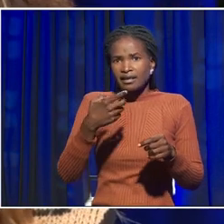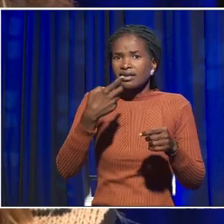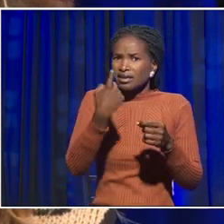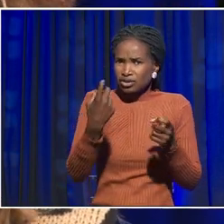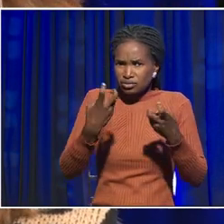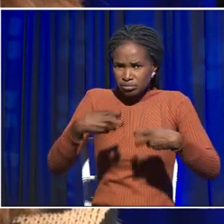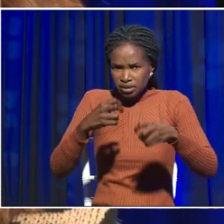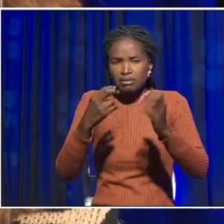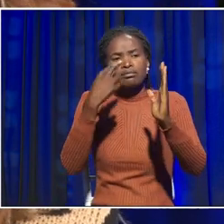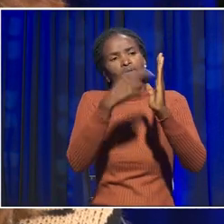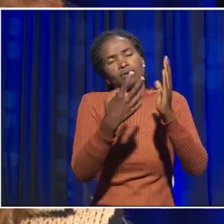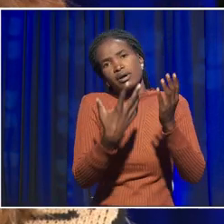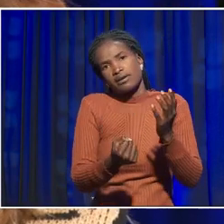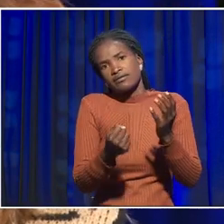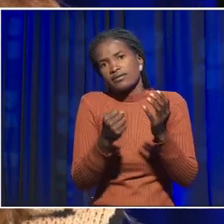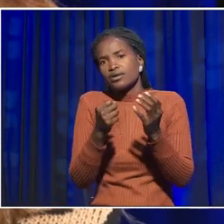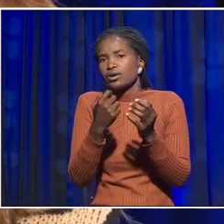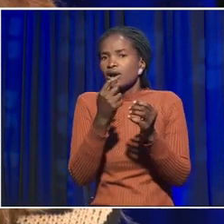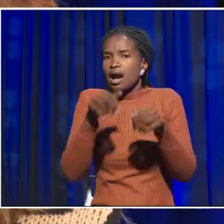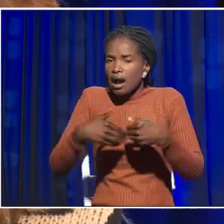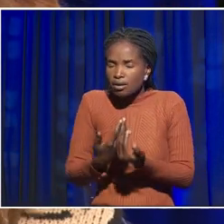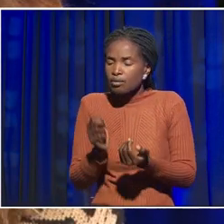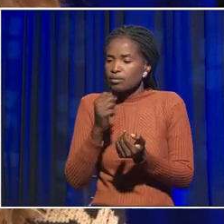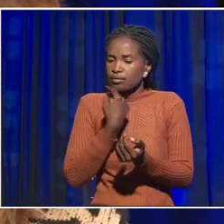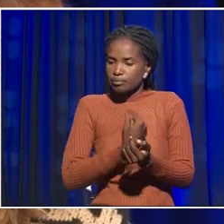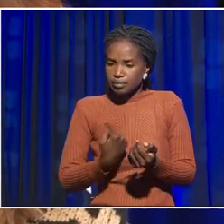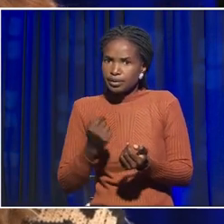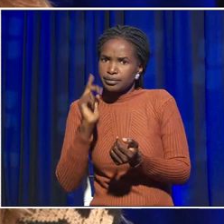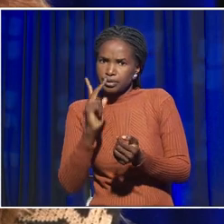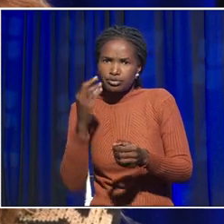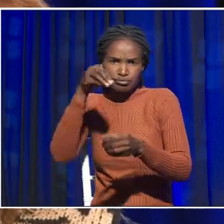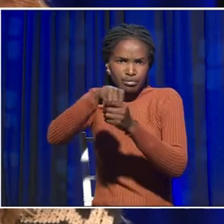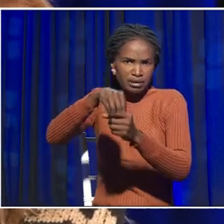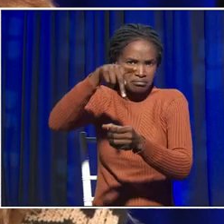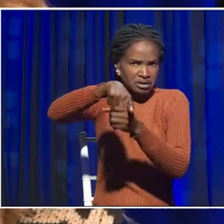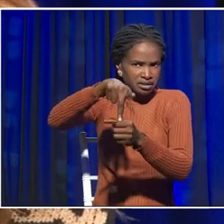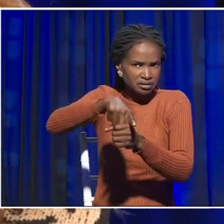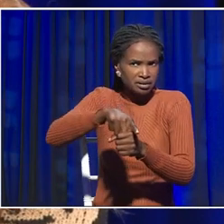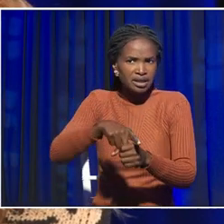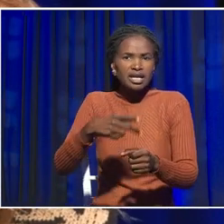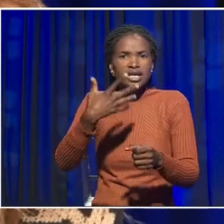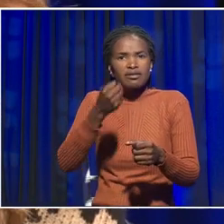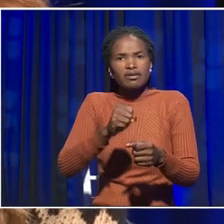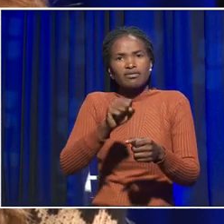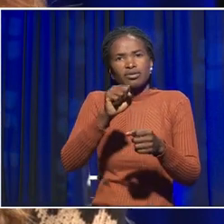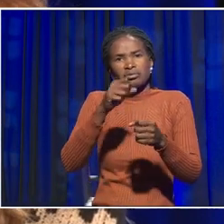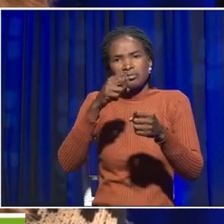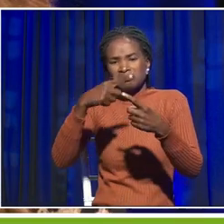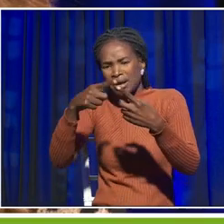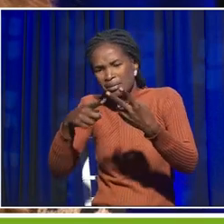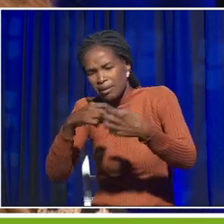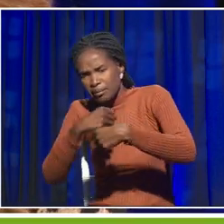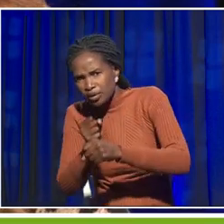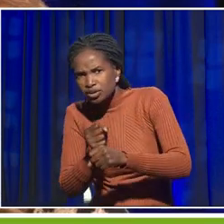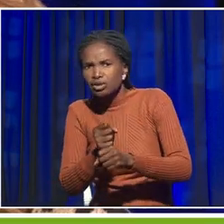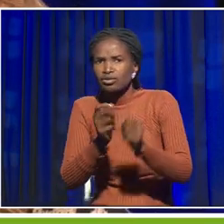criteria for which you can actually participate if you have XYZ projects or XYZ